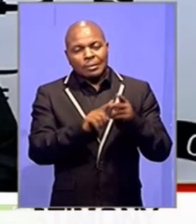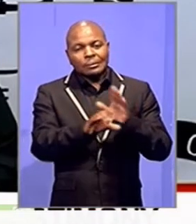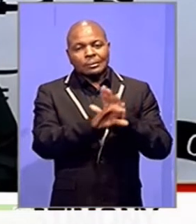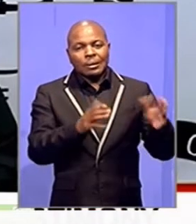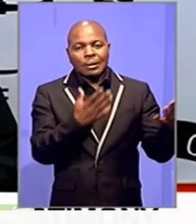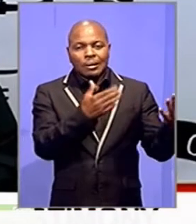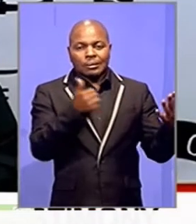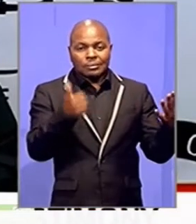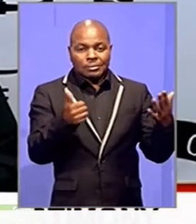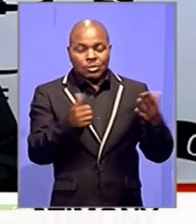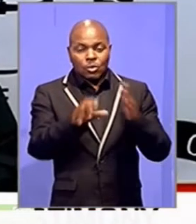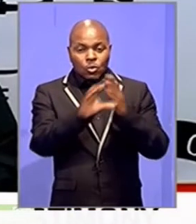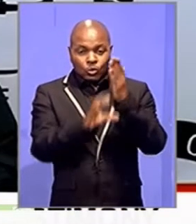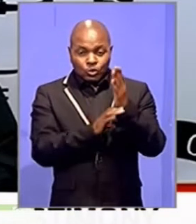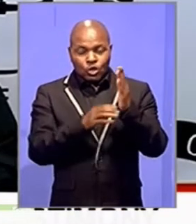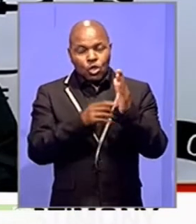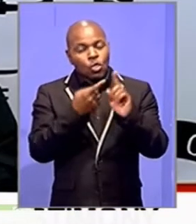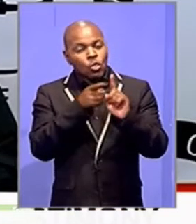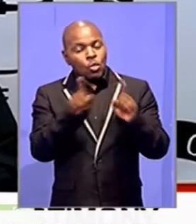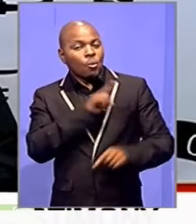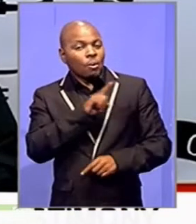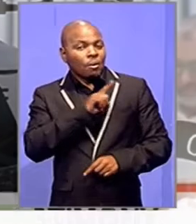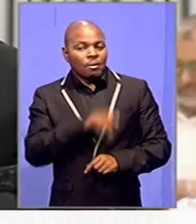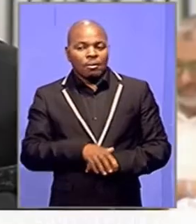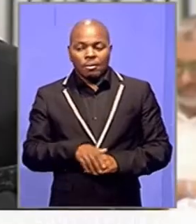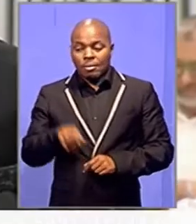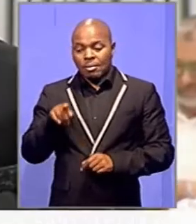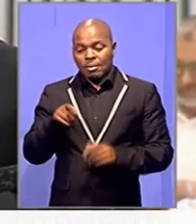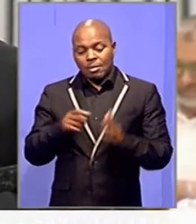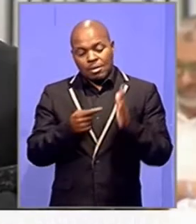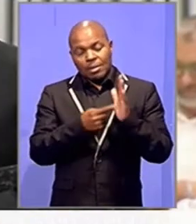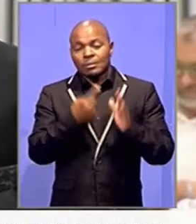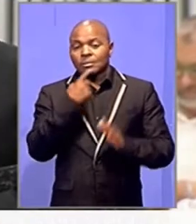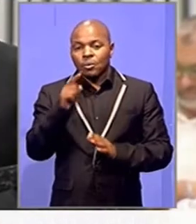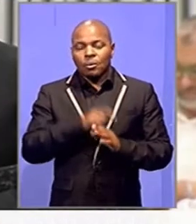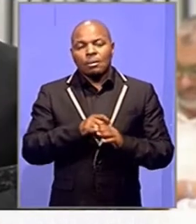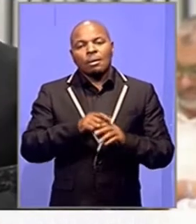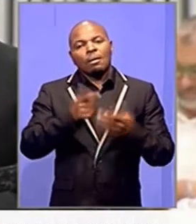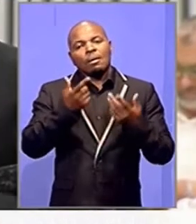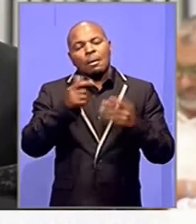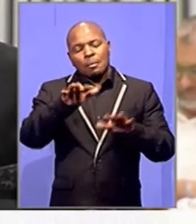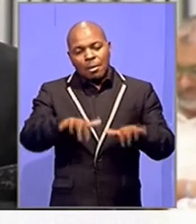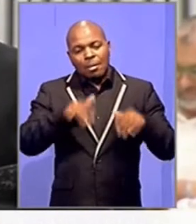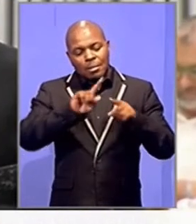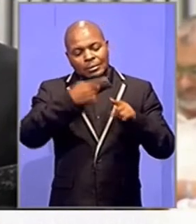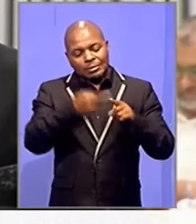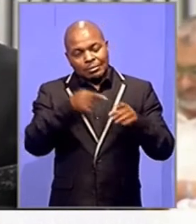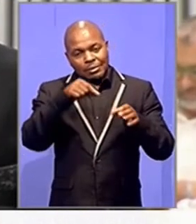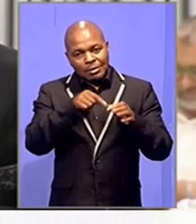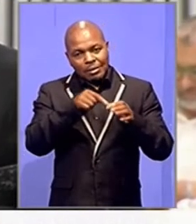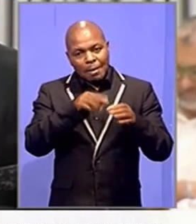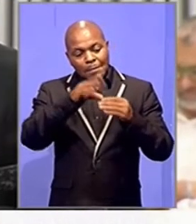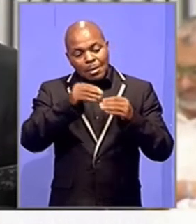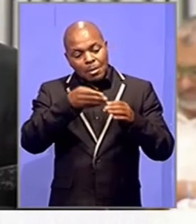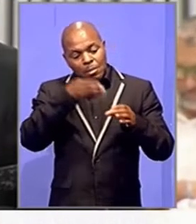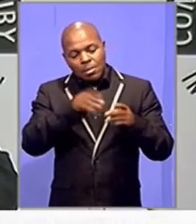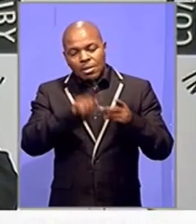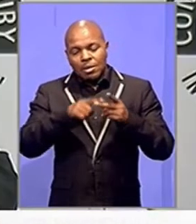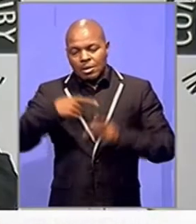e reng setho sa kabinete ha se a dumellwa ho iphumana se le maemong a hohlanang bakeng tsa maikarabelo a hae